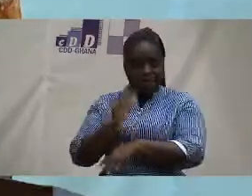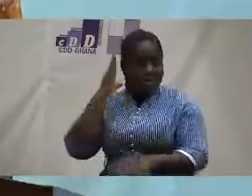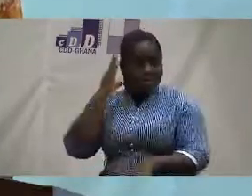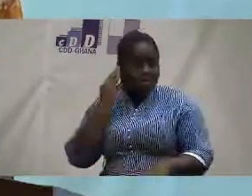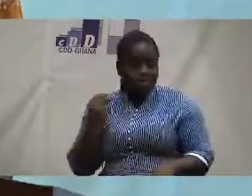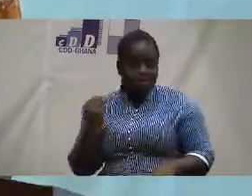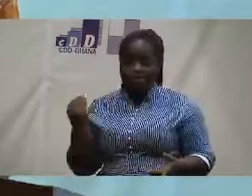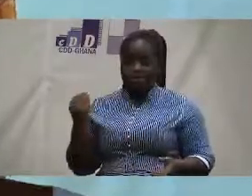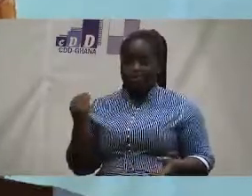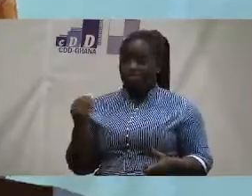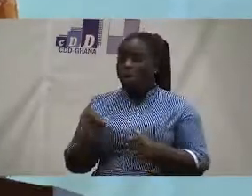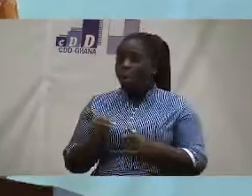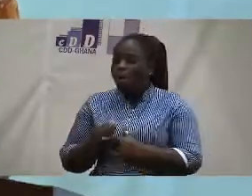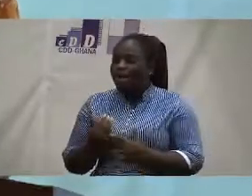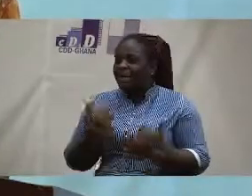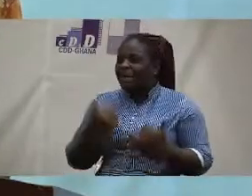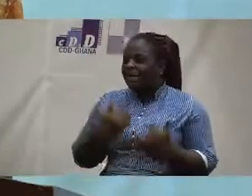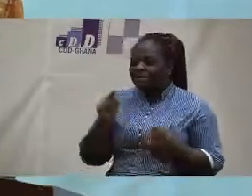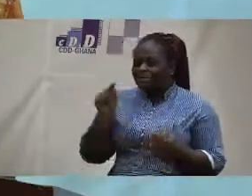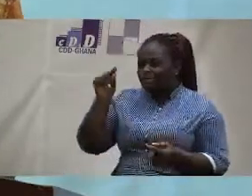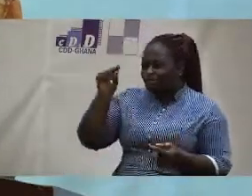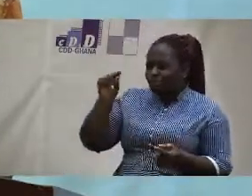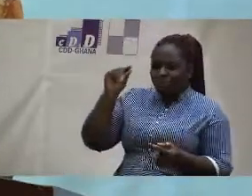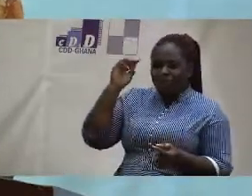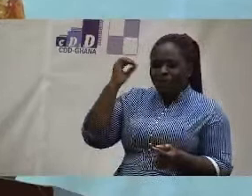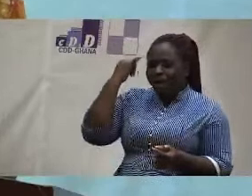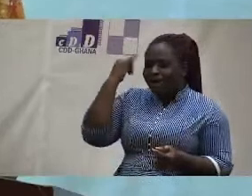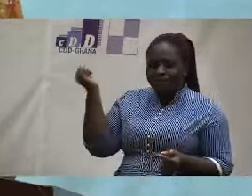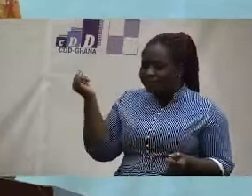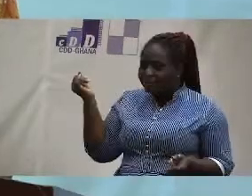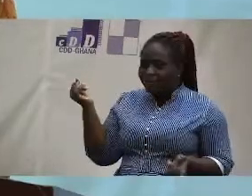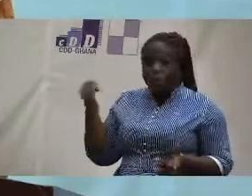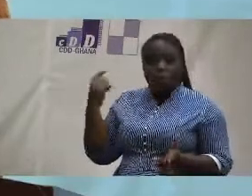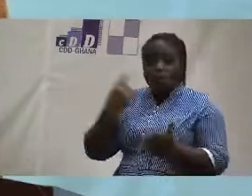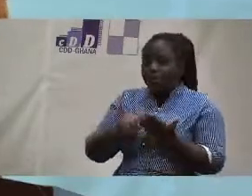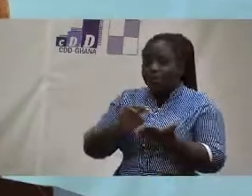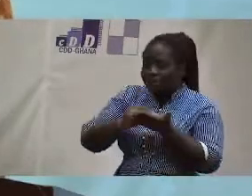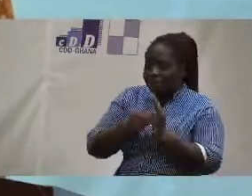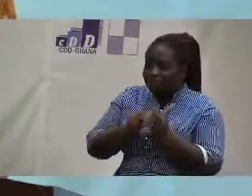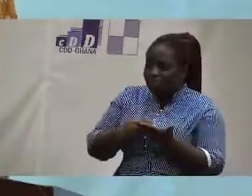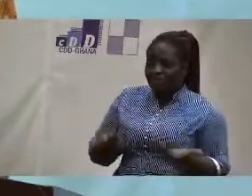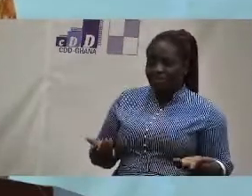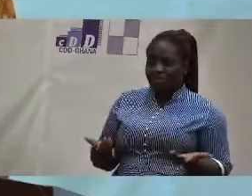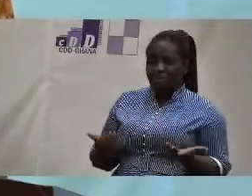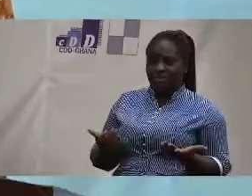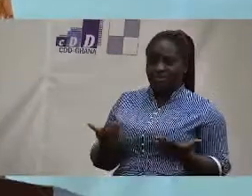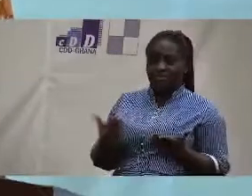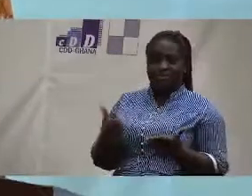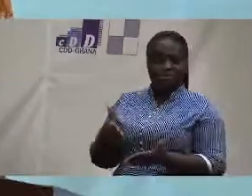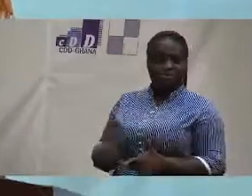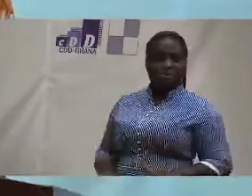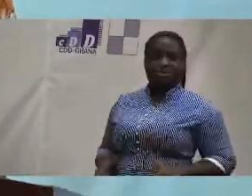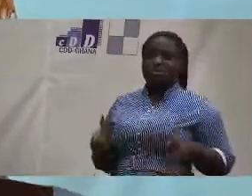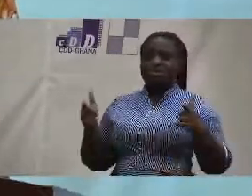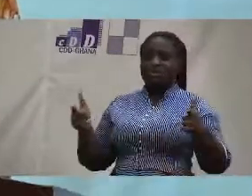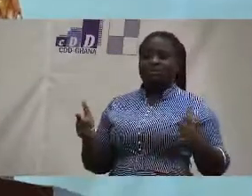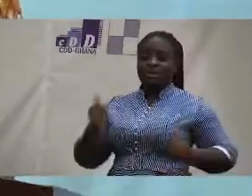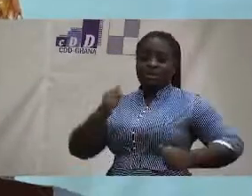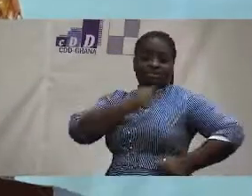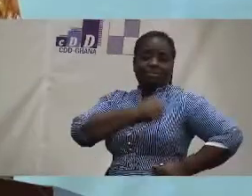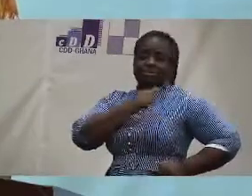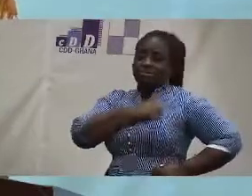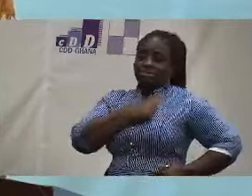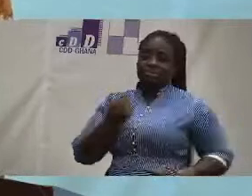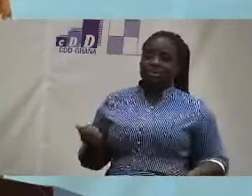regime, or they have very faint idea of what it means to live under the military